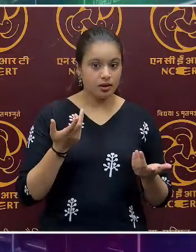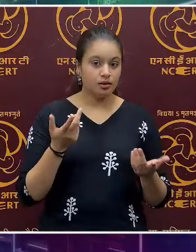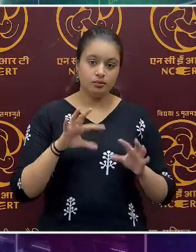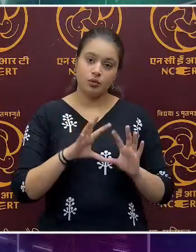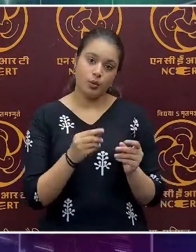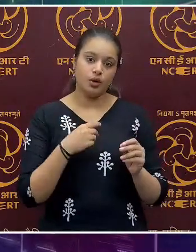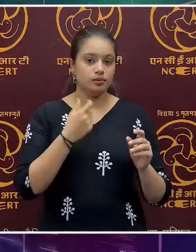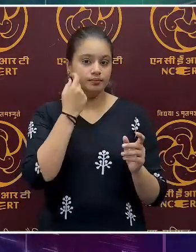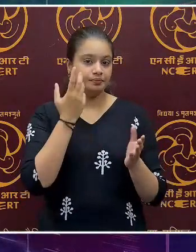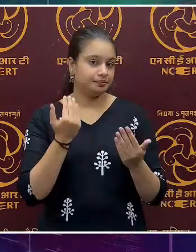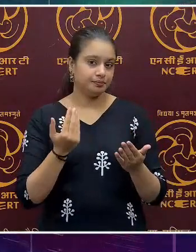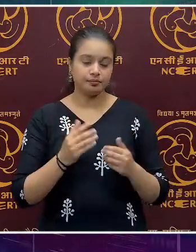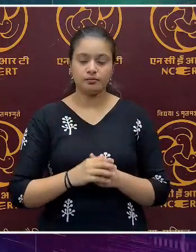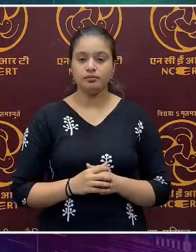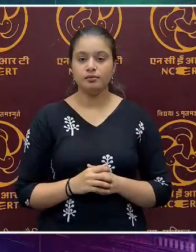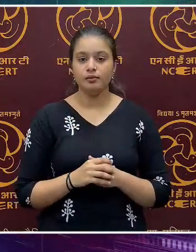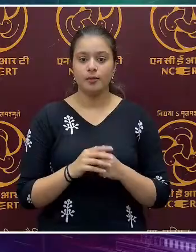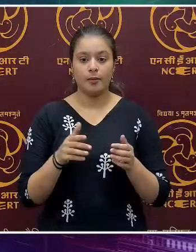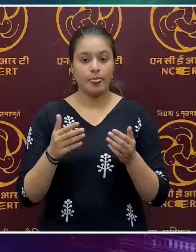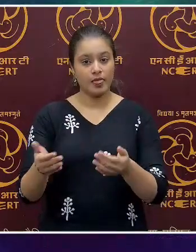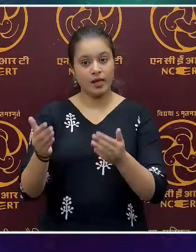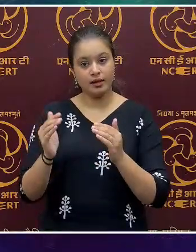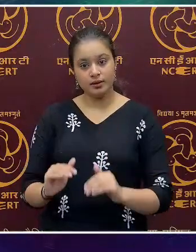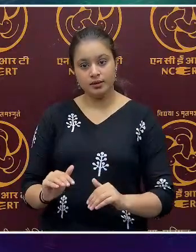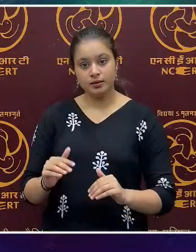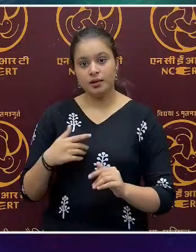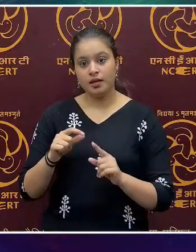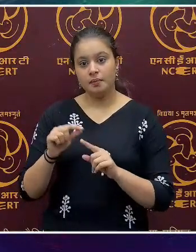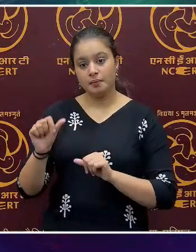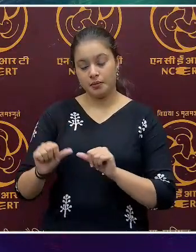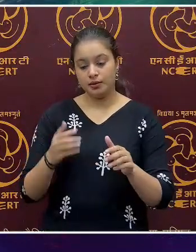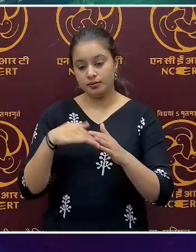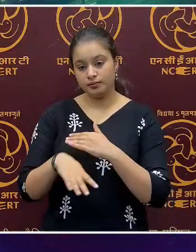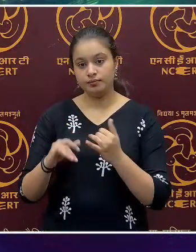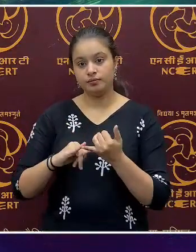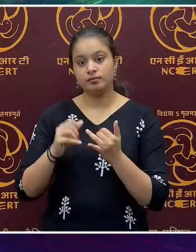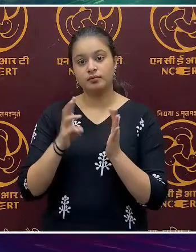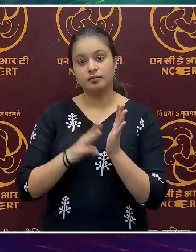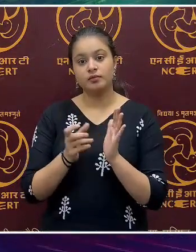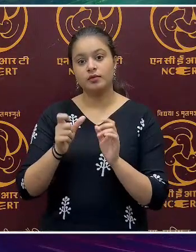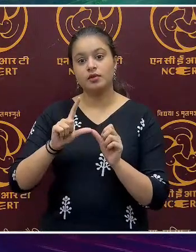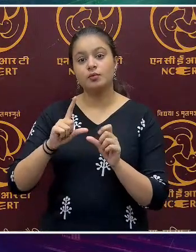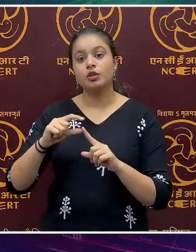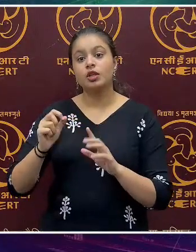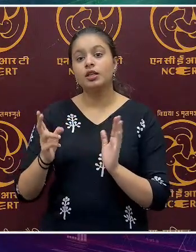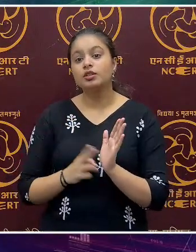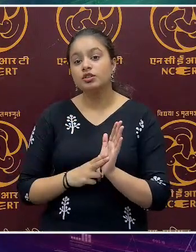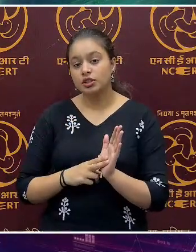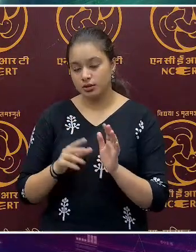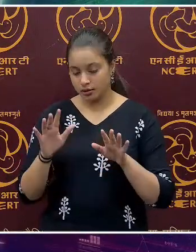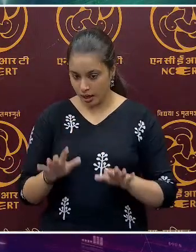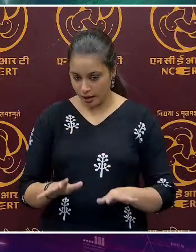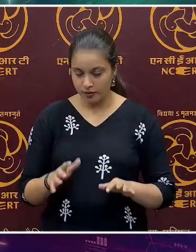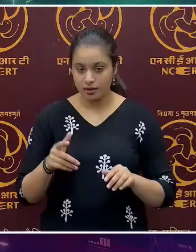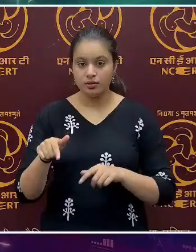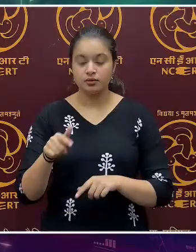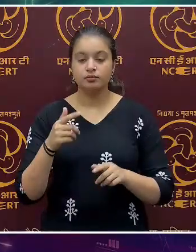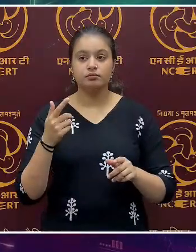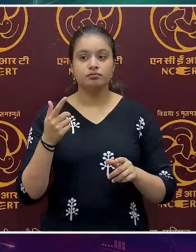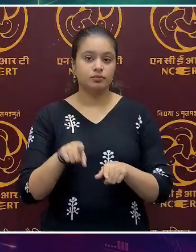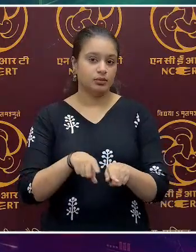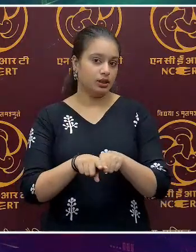condition. After that, in this procedure, simulation procedure are also there. Like